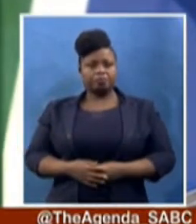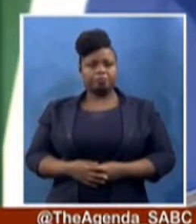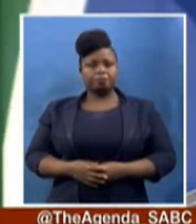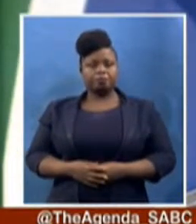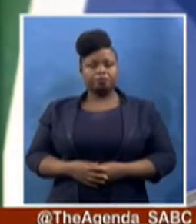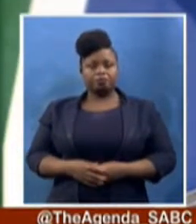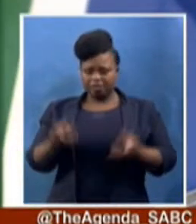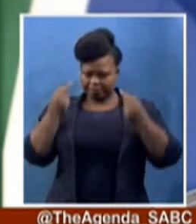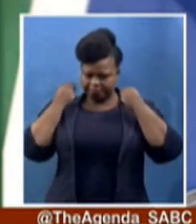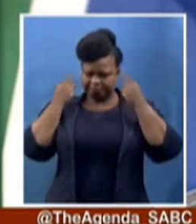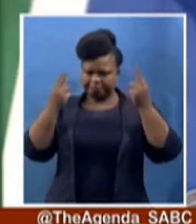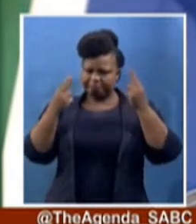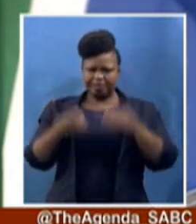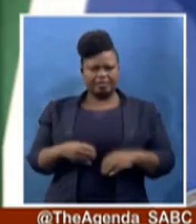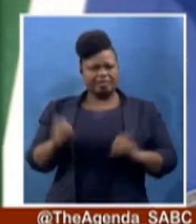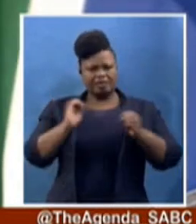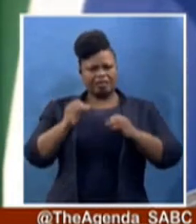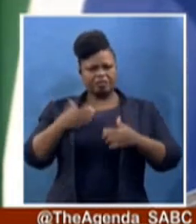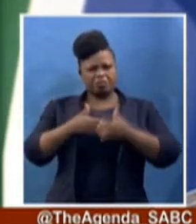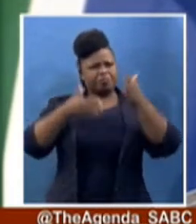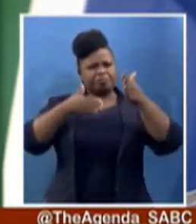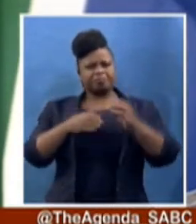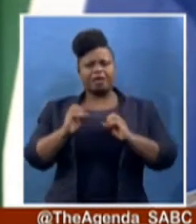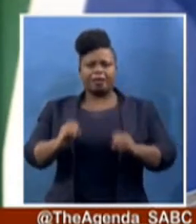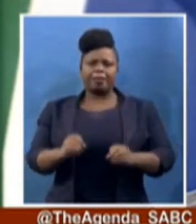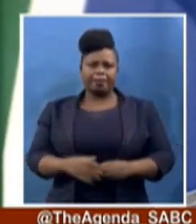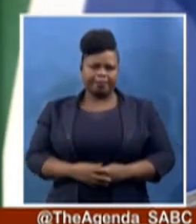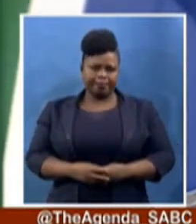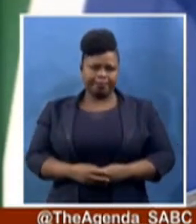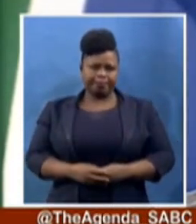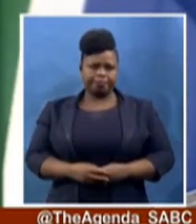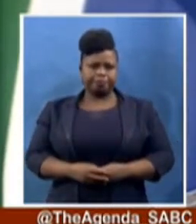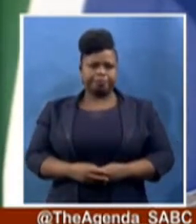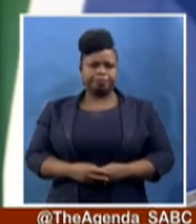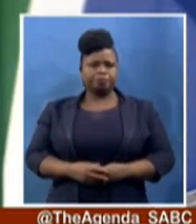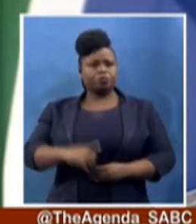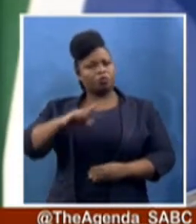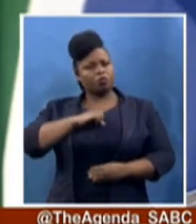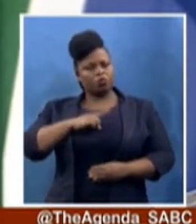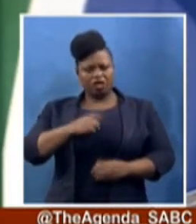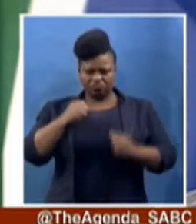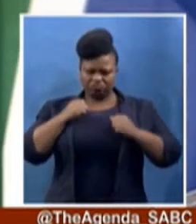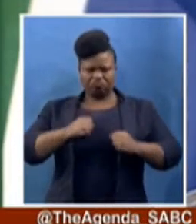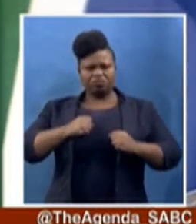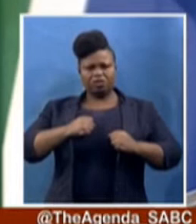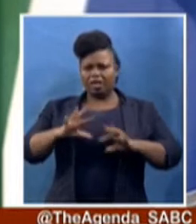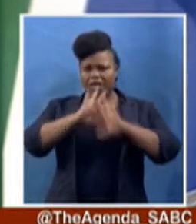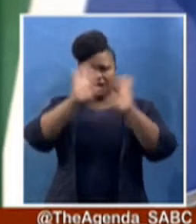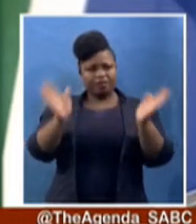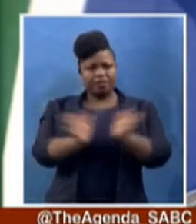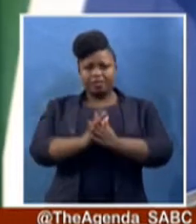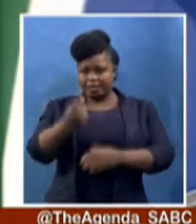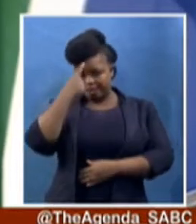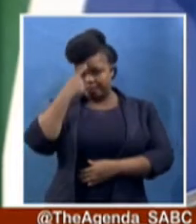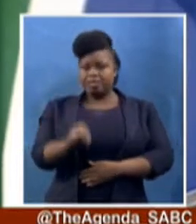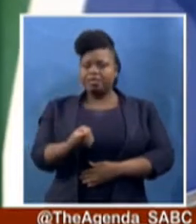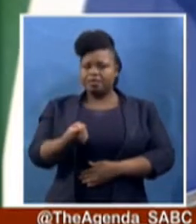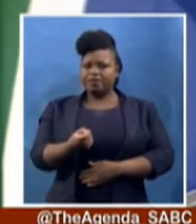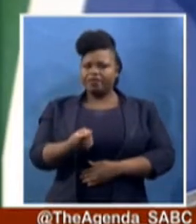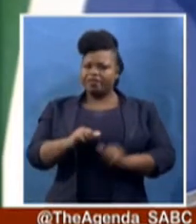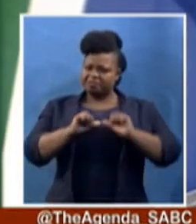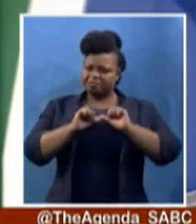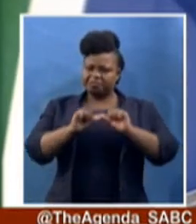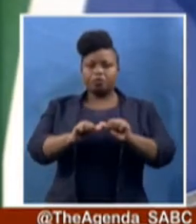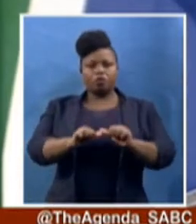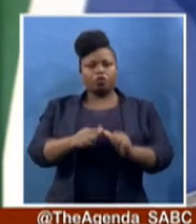them. They stood for what was right, but not for themselves, but for